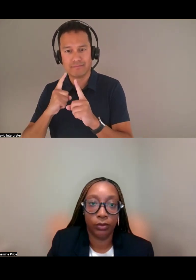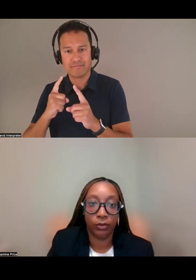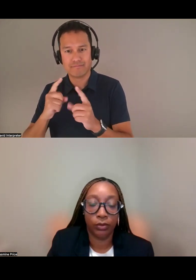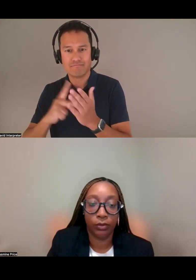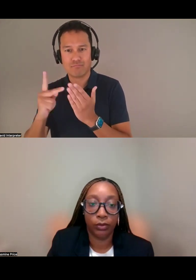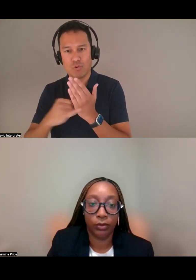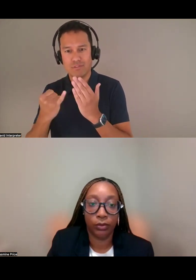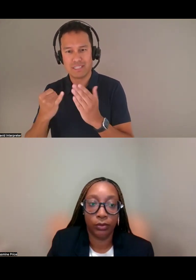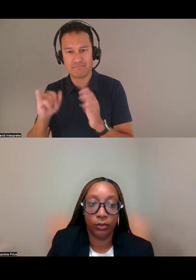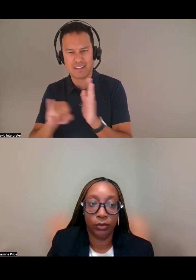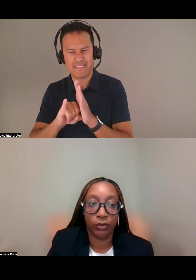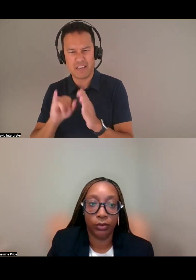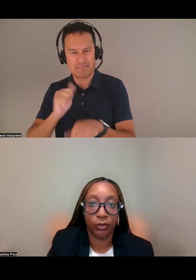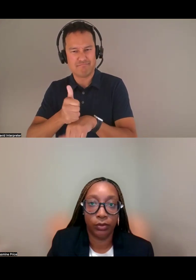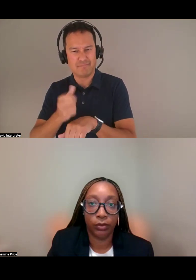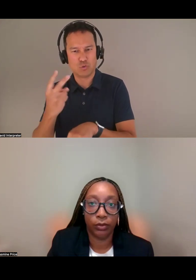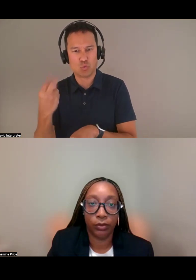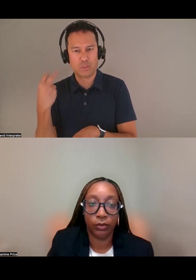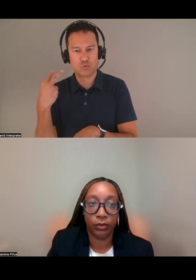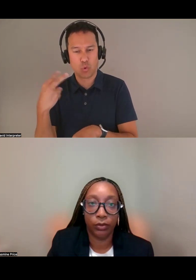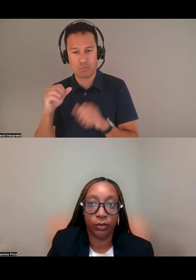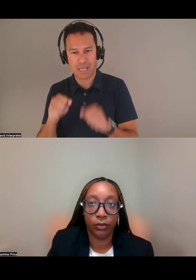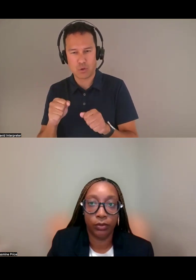on this additional program?